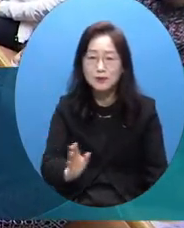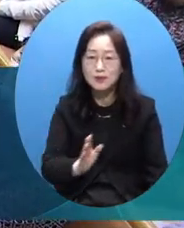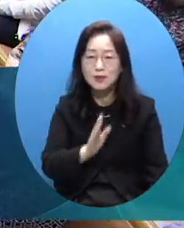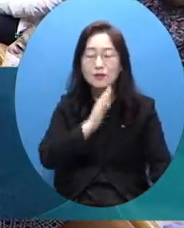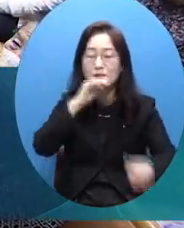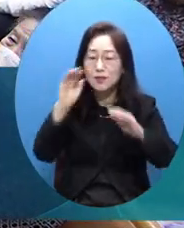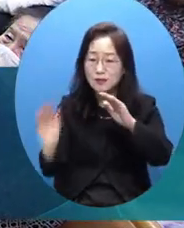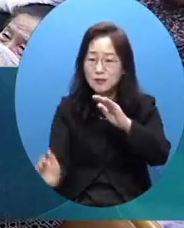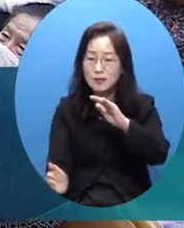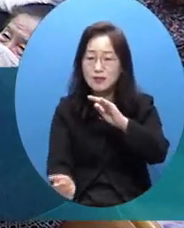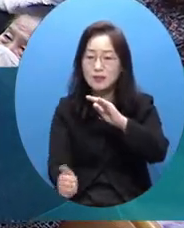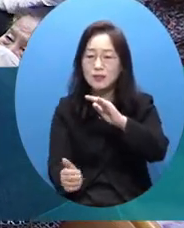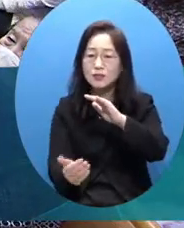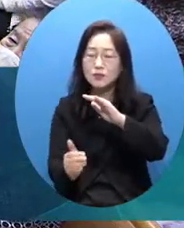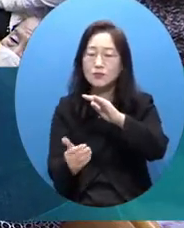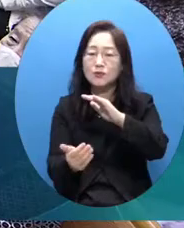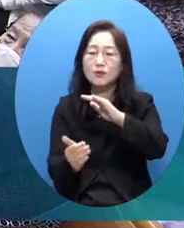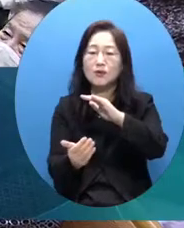subscribe